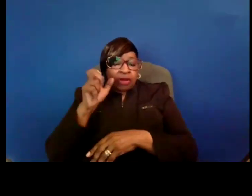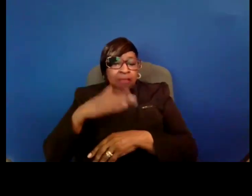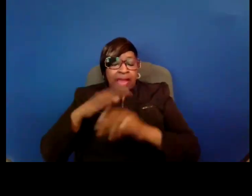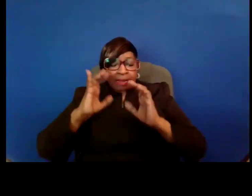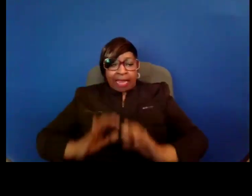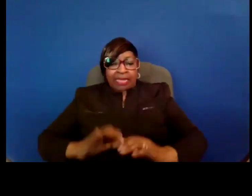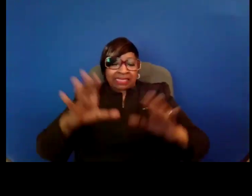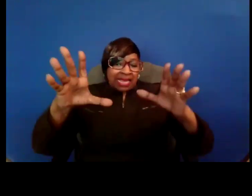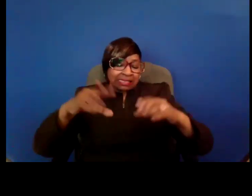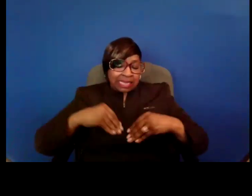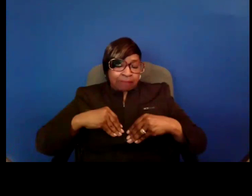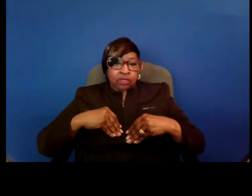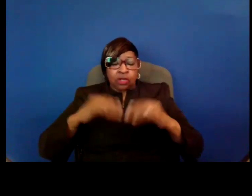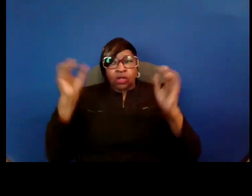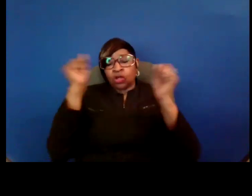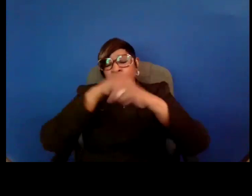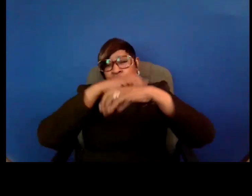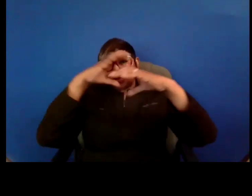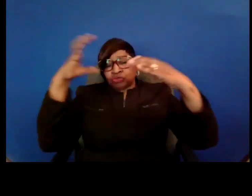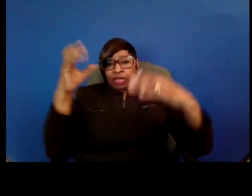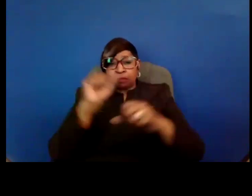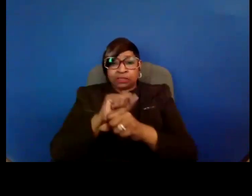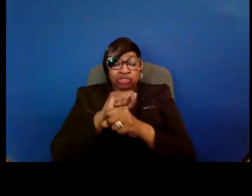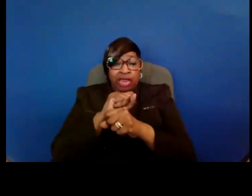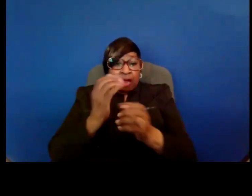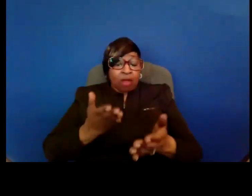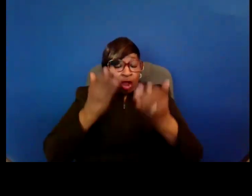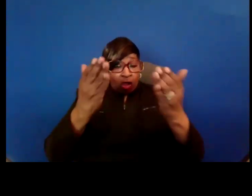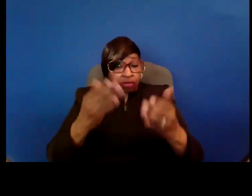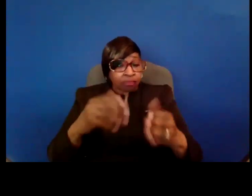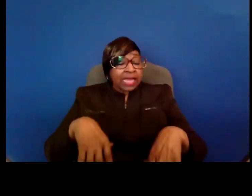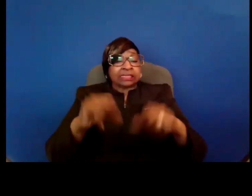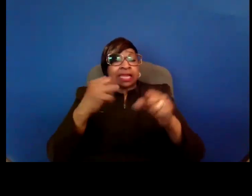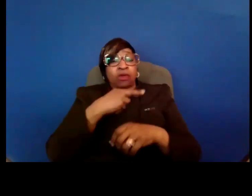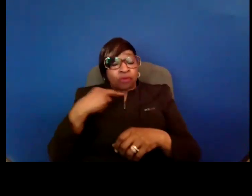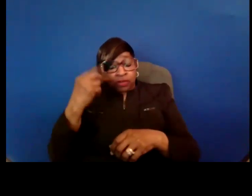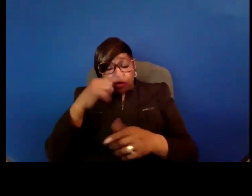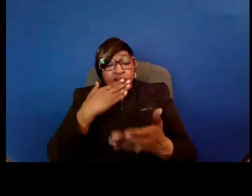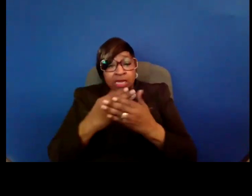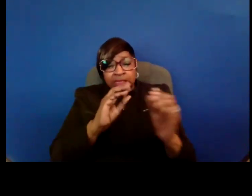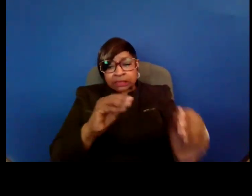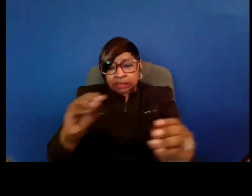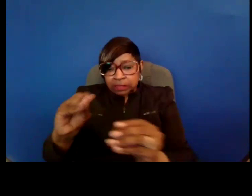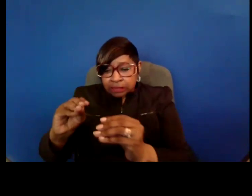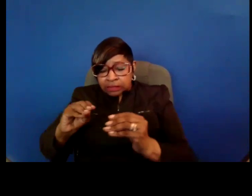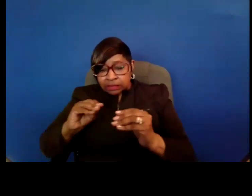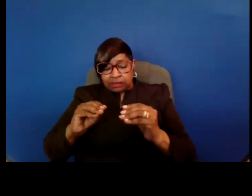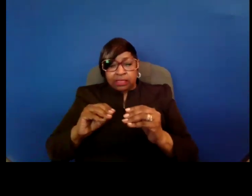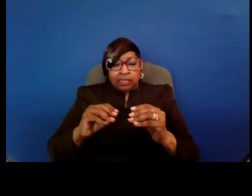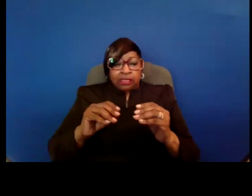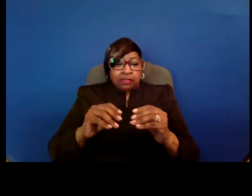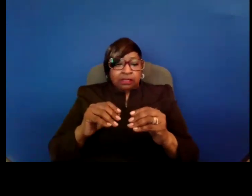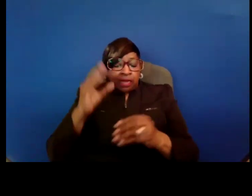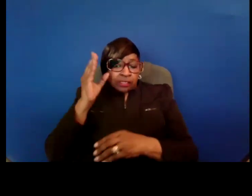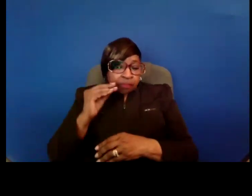dream job offer. Love that, Chloe. Beautiful. Taking risks for good, teaching others to experience the healing properties of